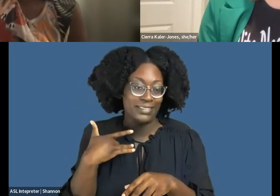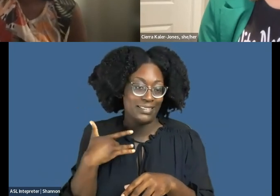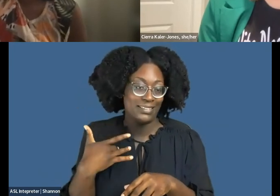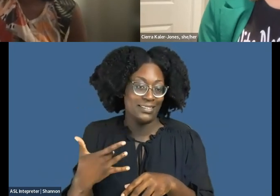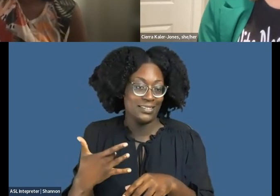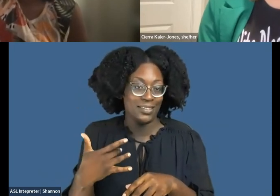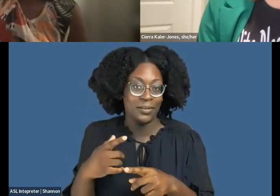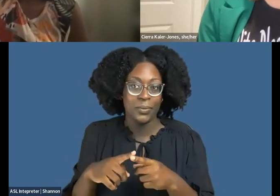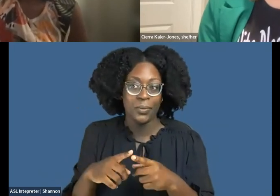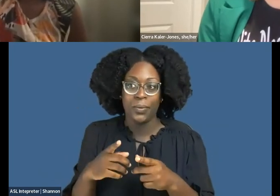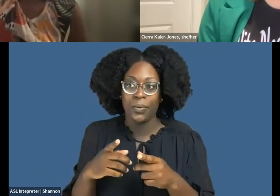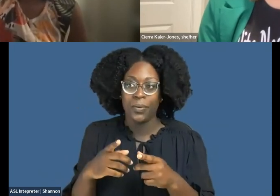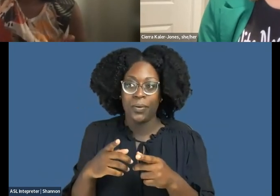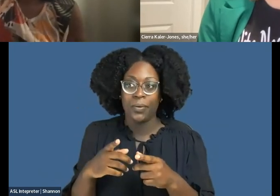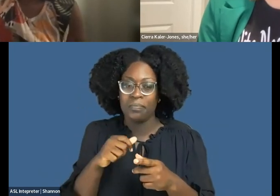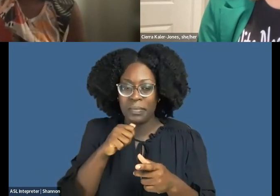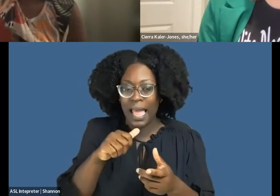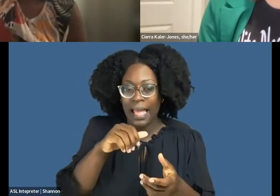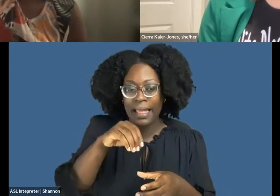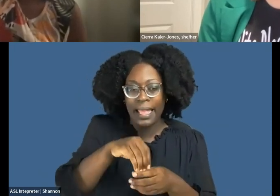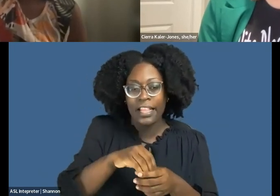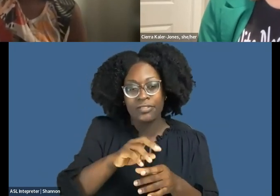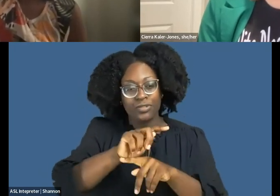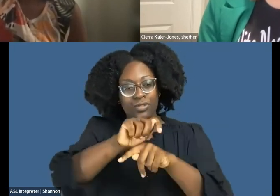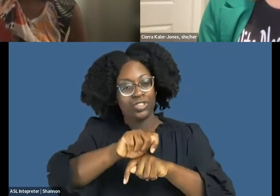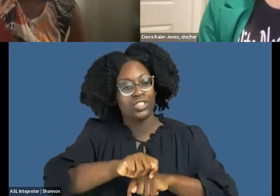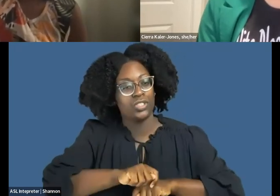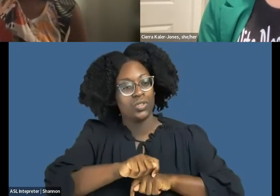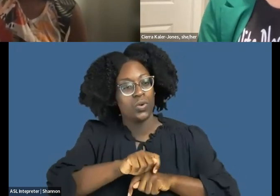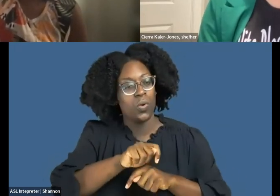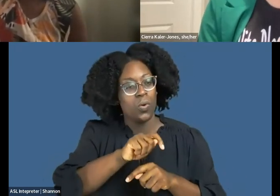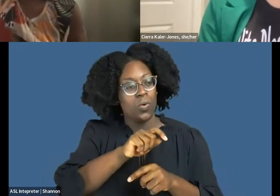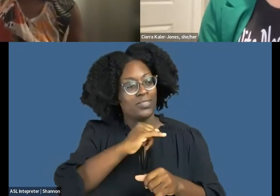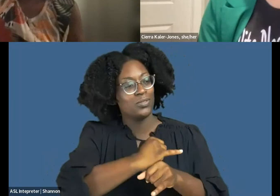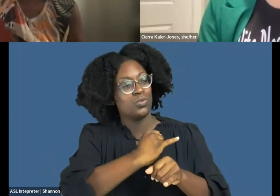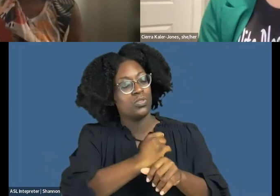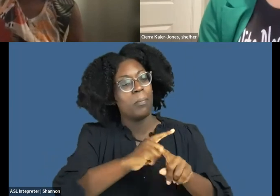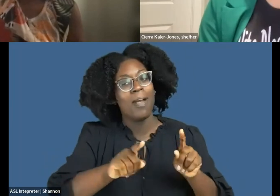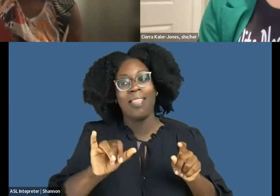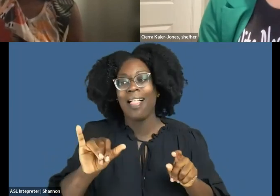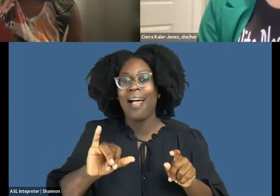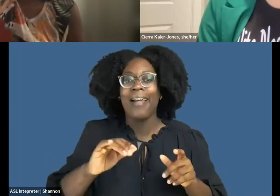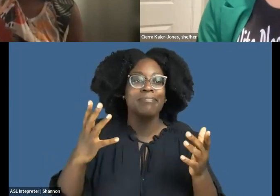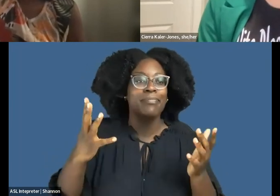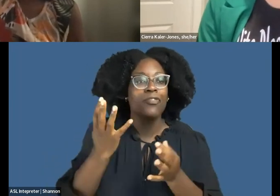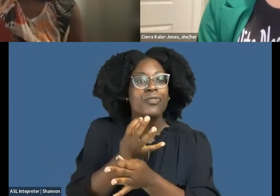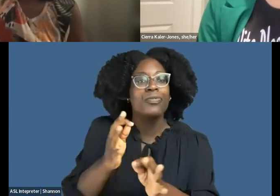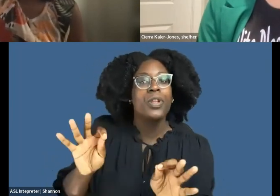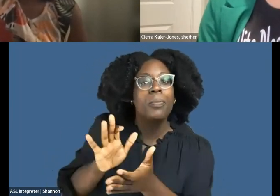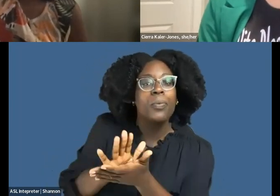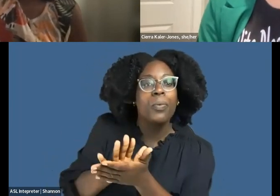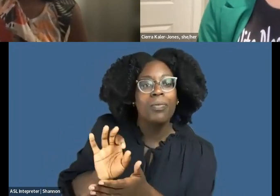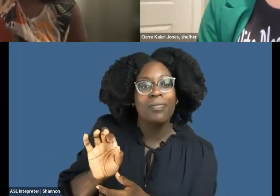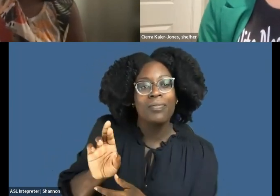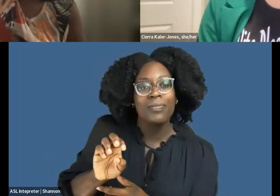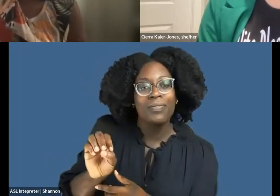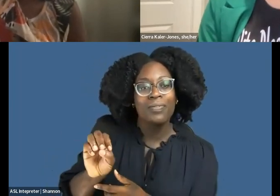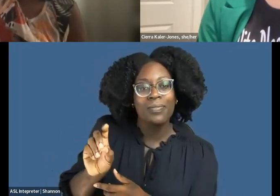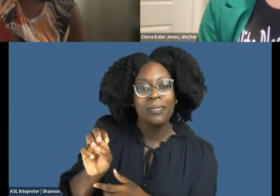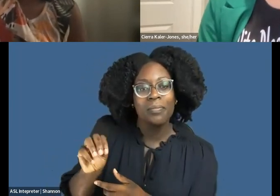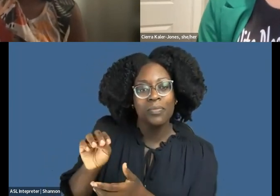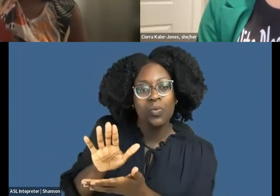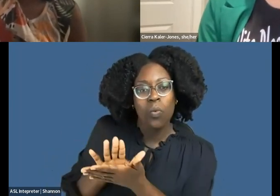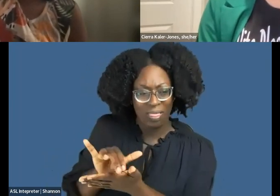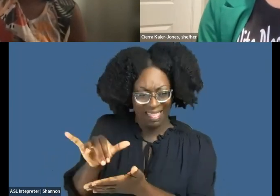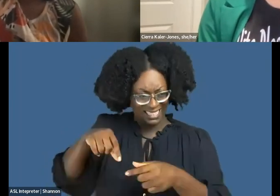little bit of a roadmap. And to me, that is freedom schools, not unlike what we're doing now. And we